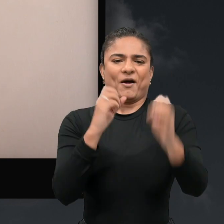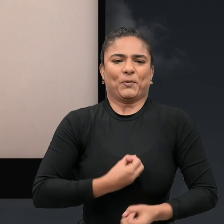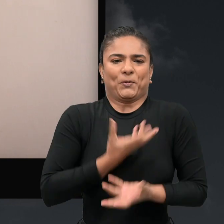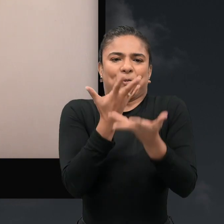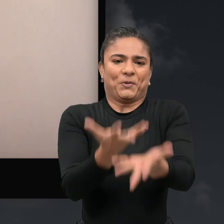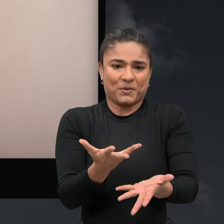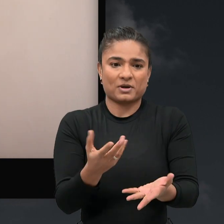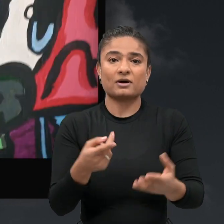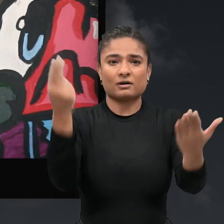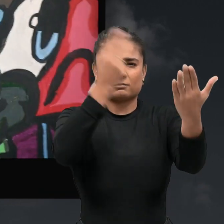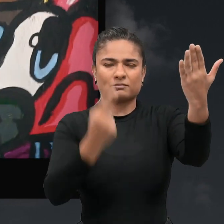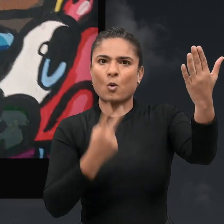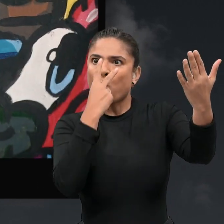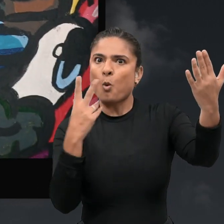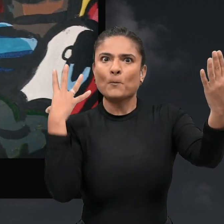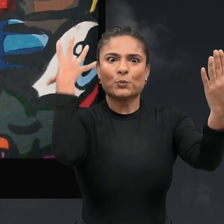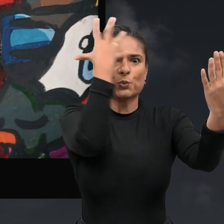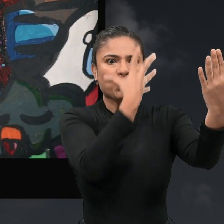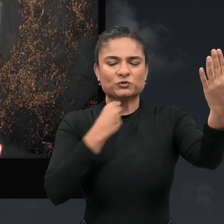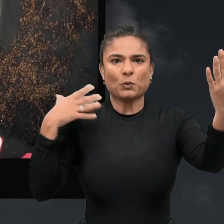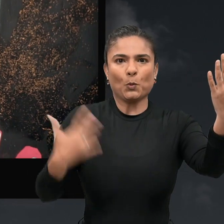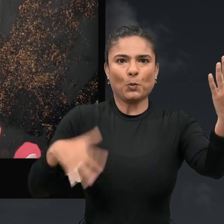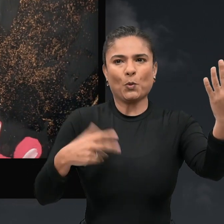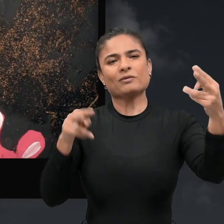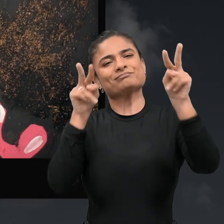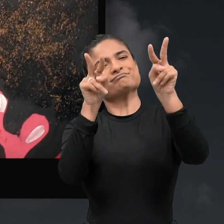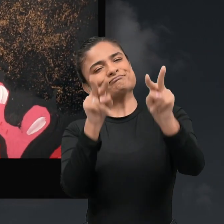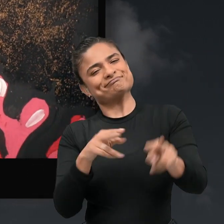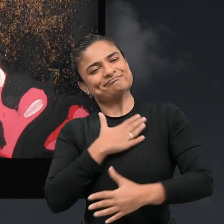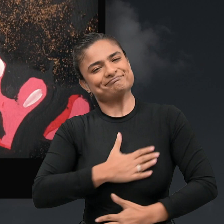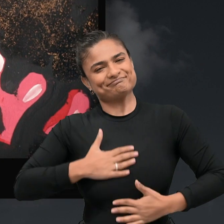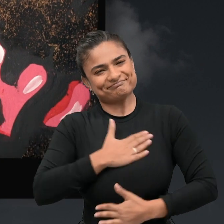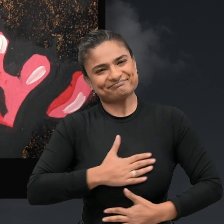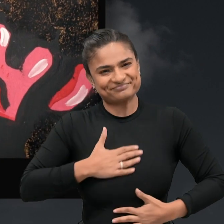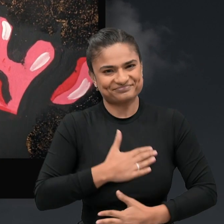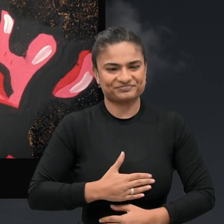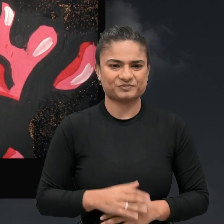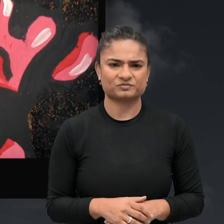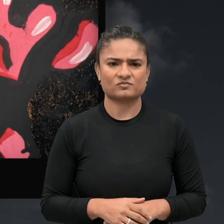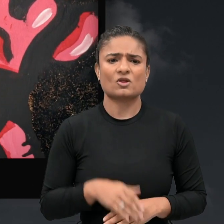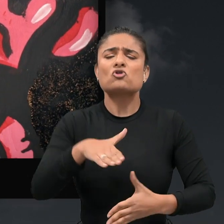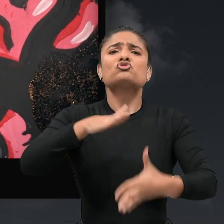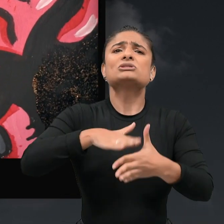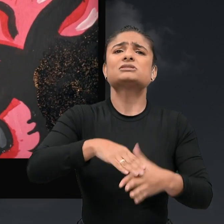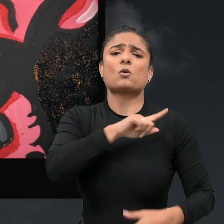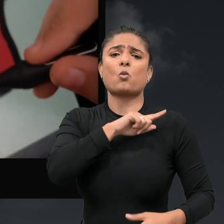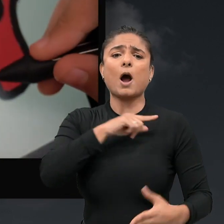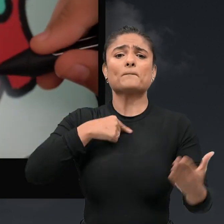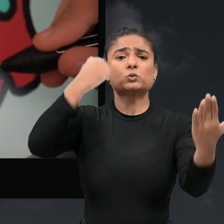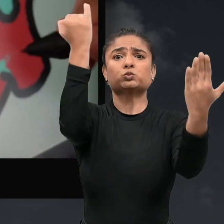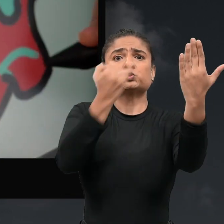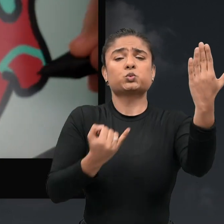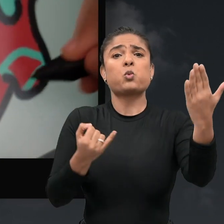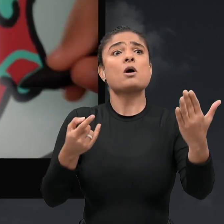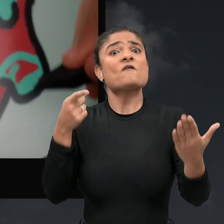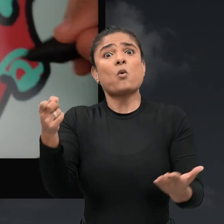me unhappy and turn it into something beautiful and gorgeous to look at? The reason why I do art is